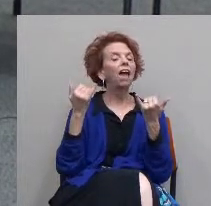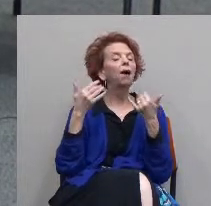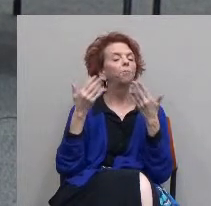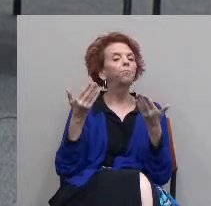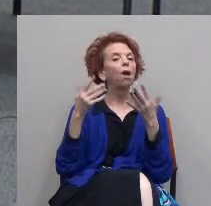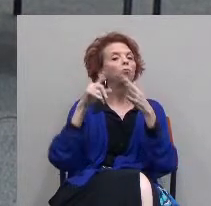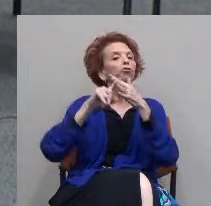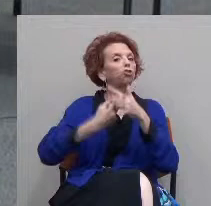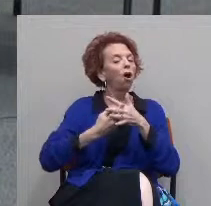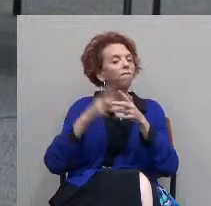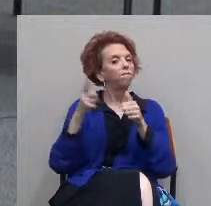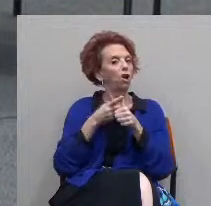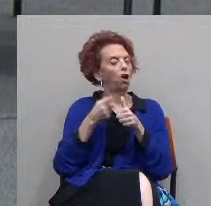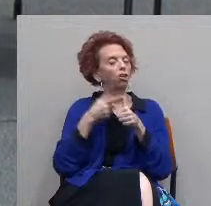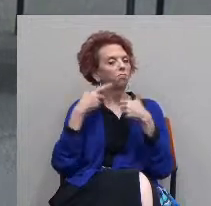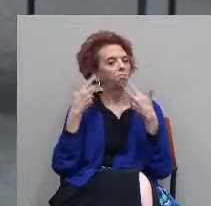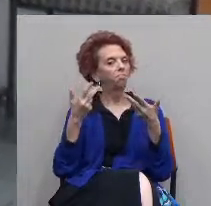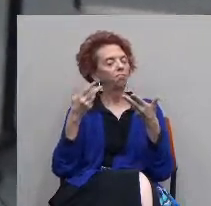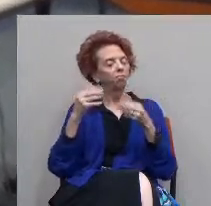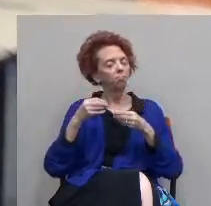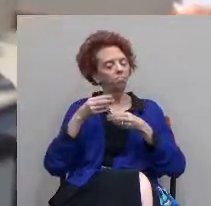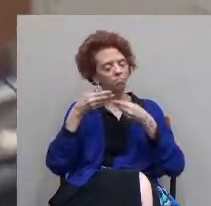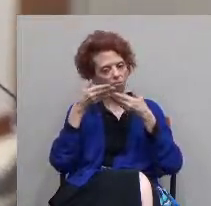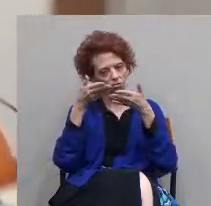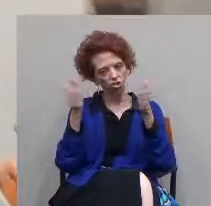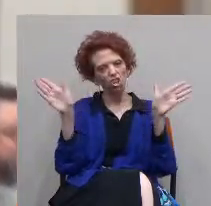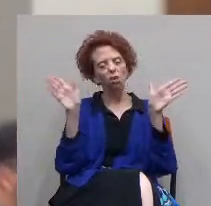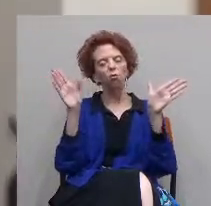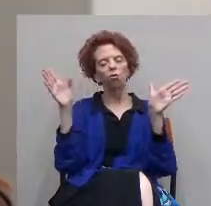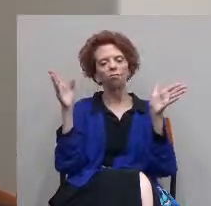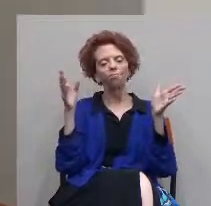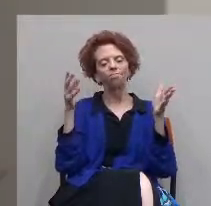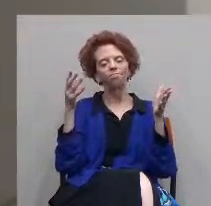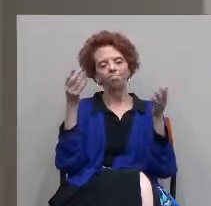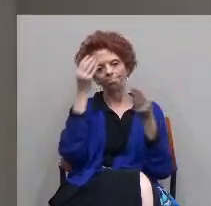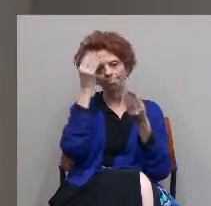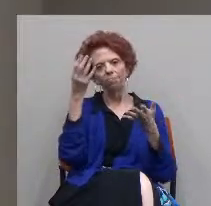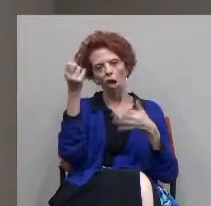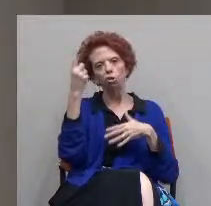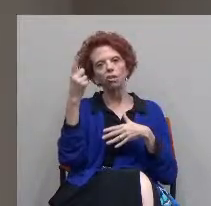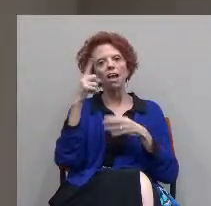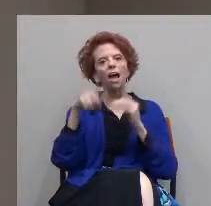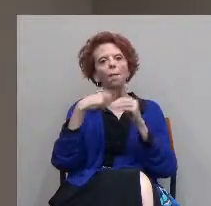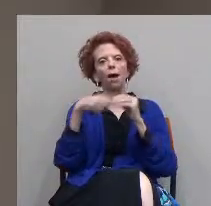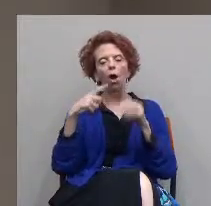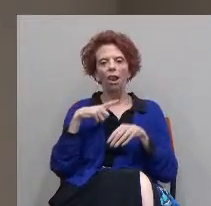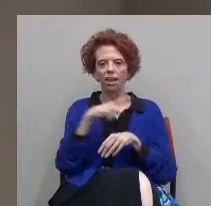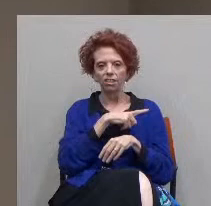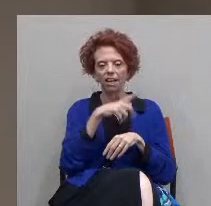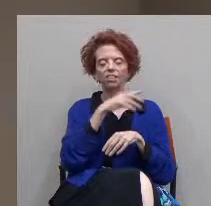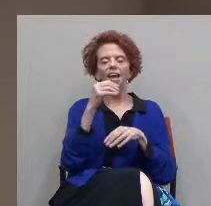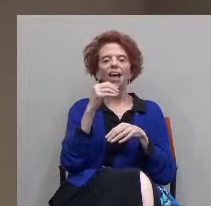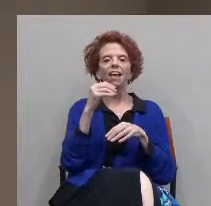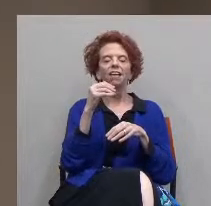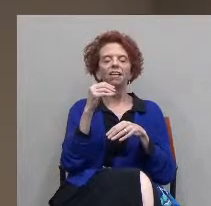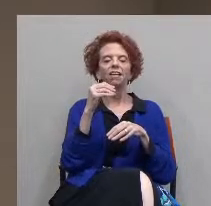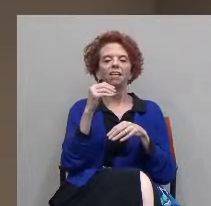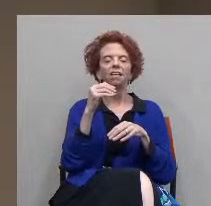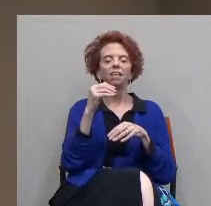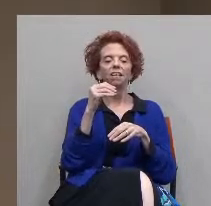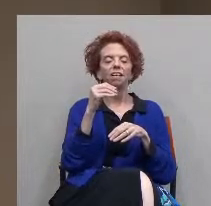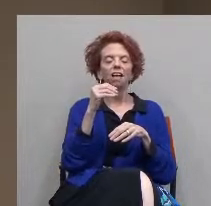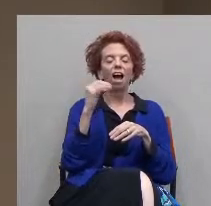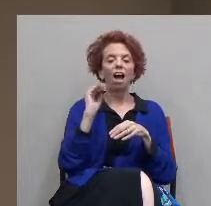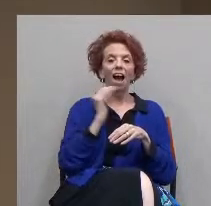be really important to give you basically an overview of the legislative session, both from its inception all the way through to